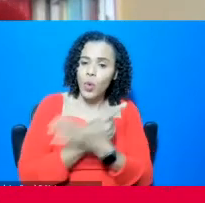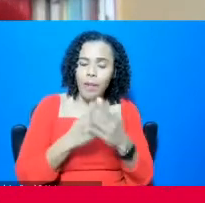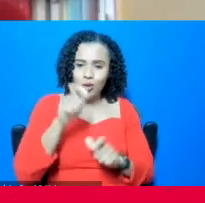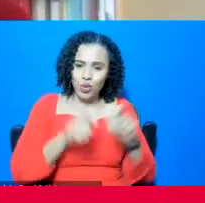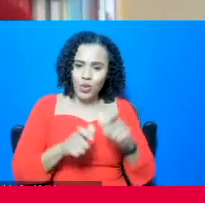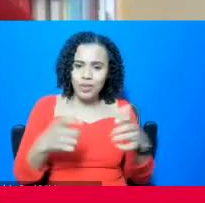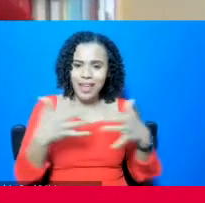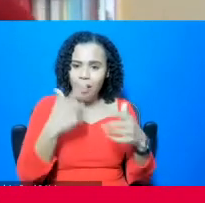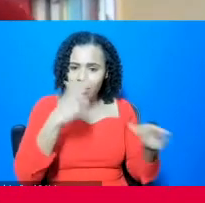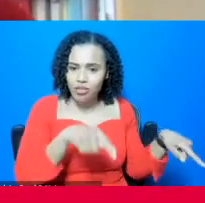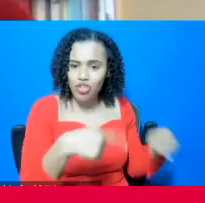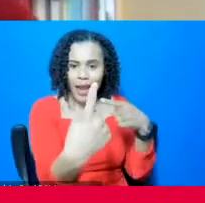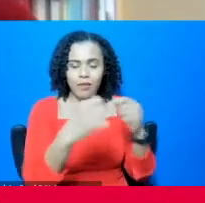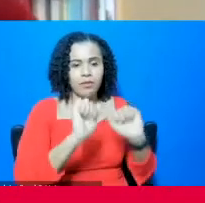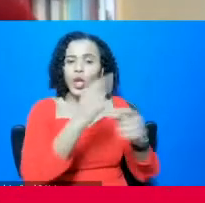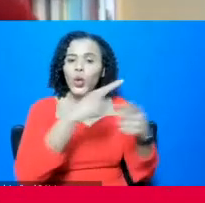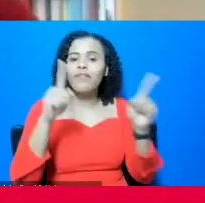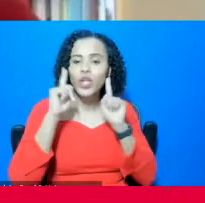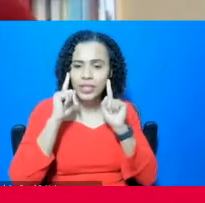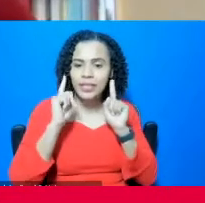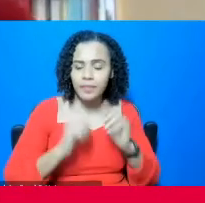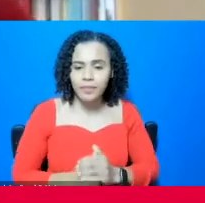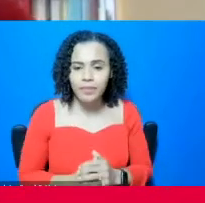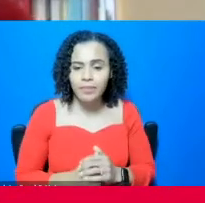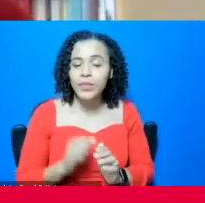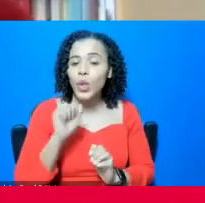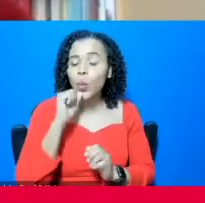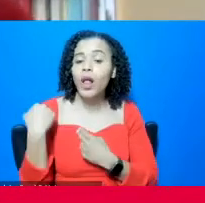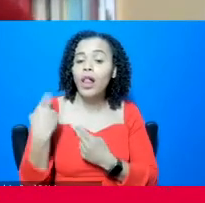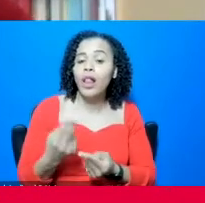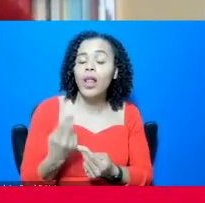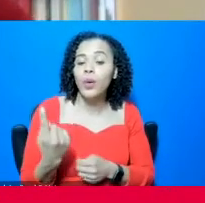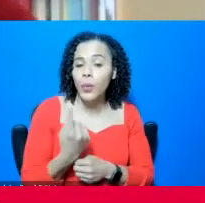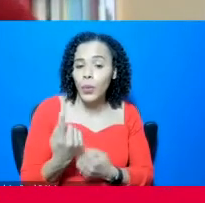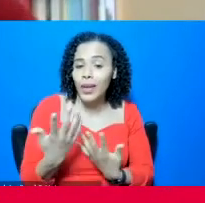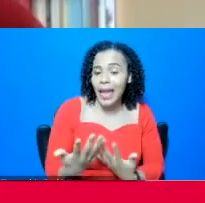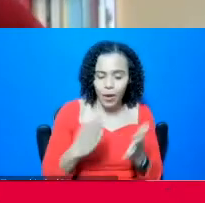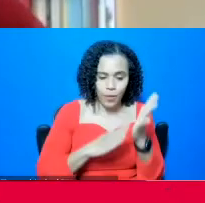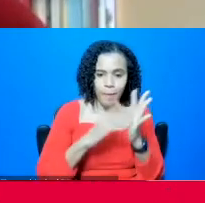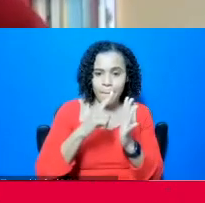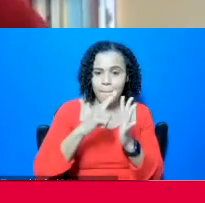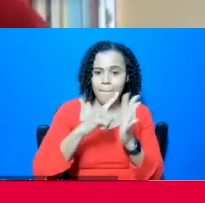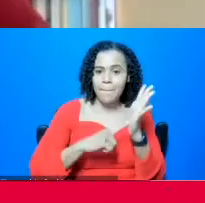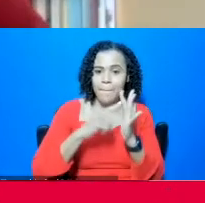arms trade? So I'll pass on to Mel